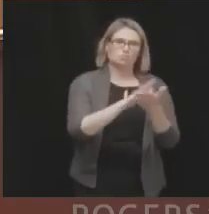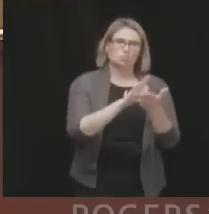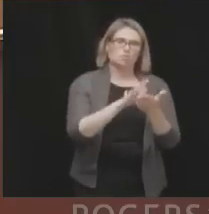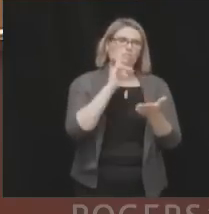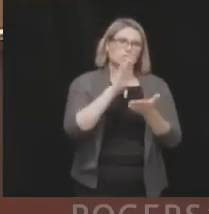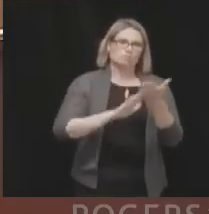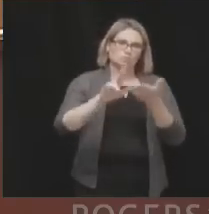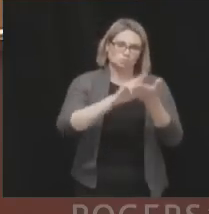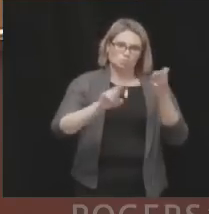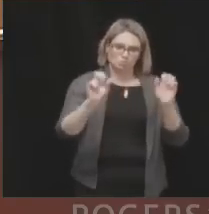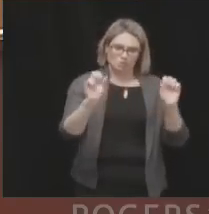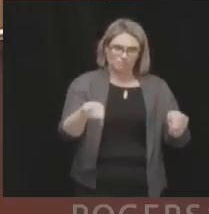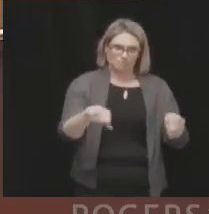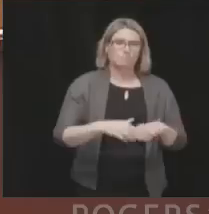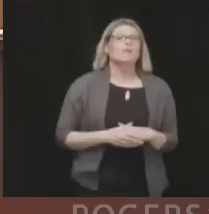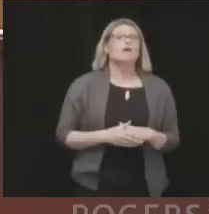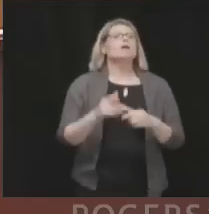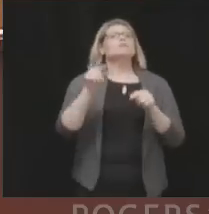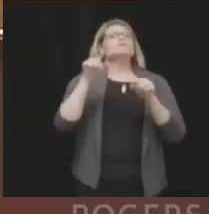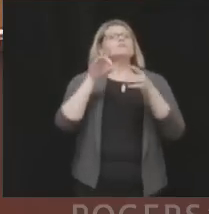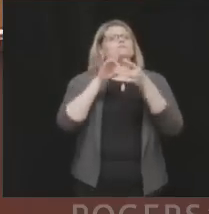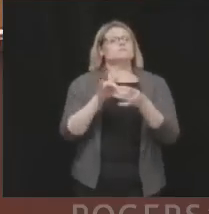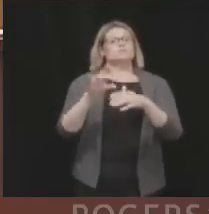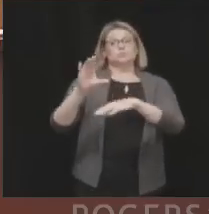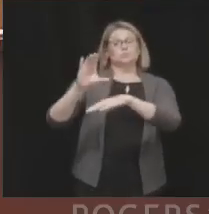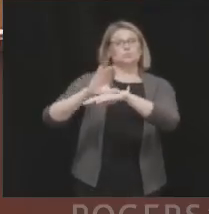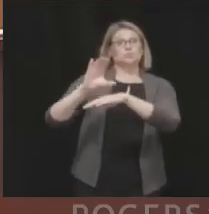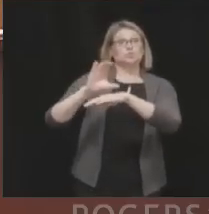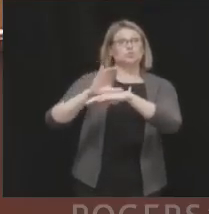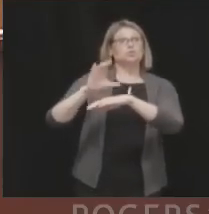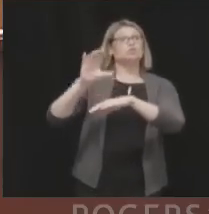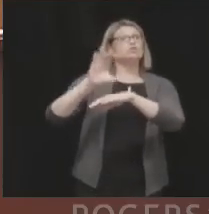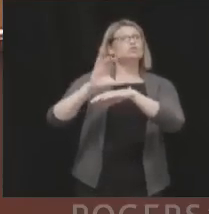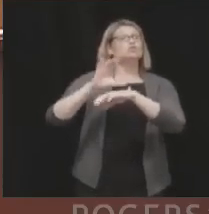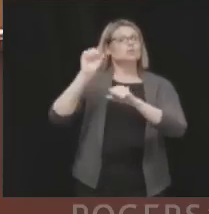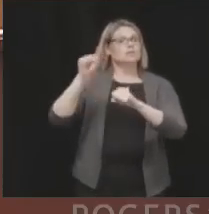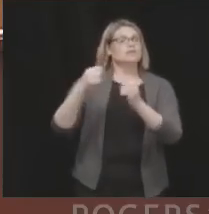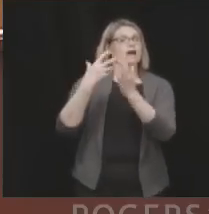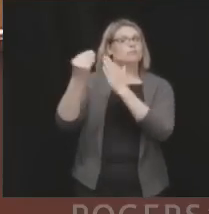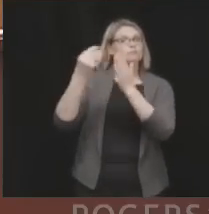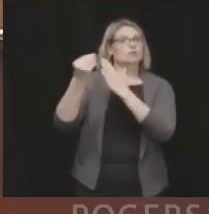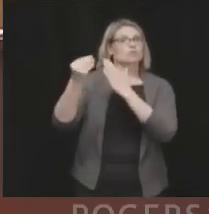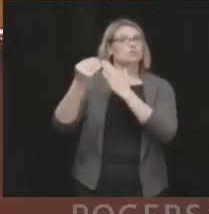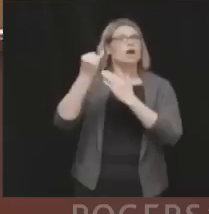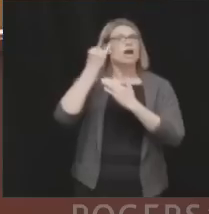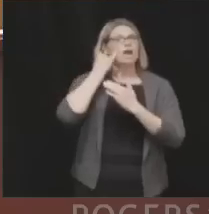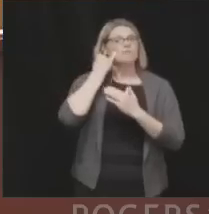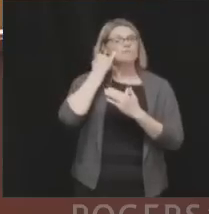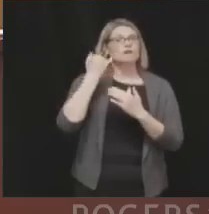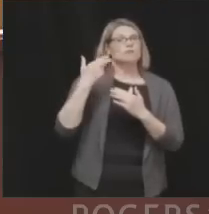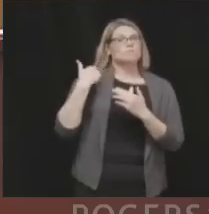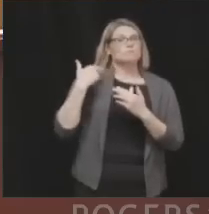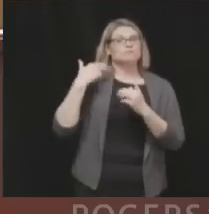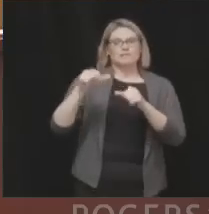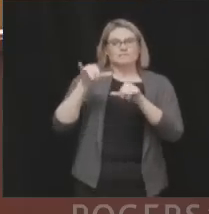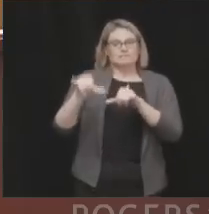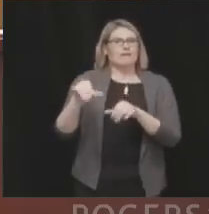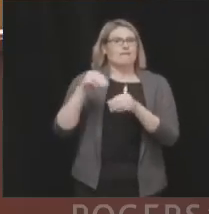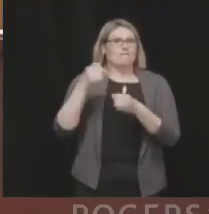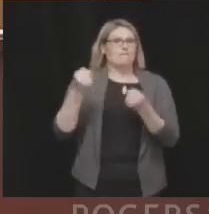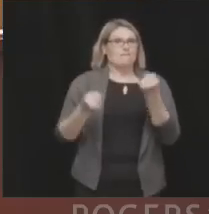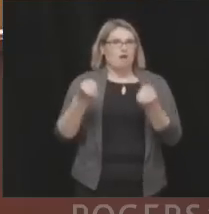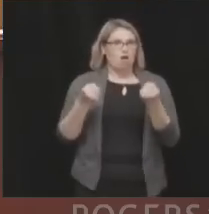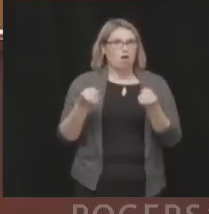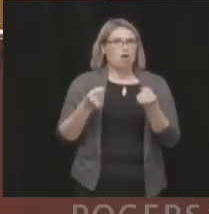are first steps. Vous devrez continuer à suivre la directive de la santé publique, même si nous